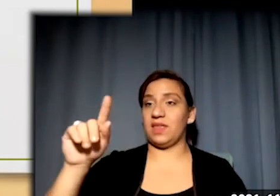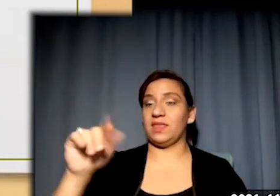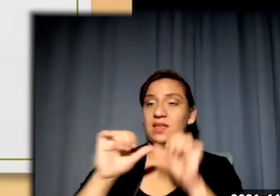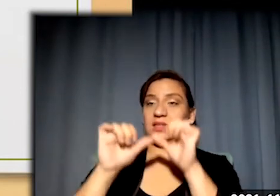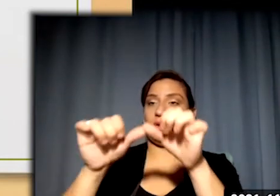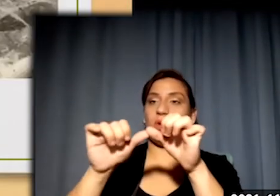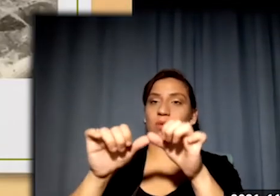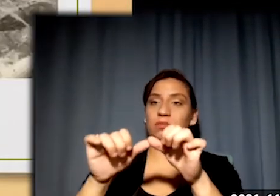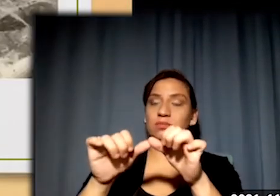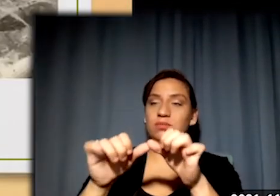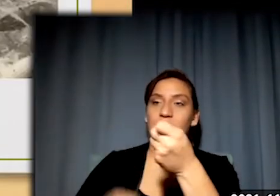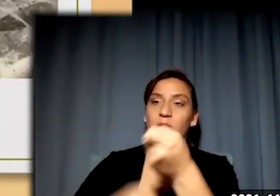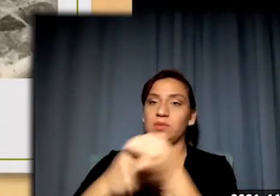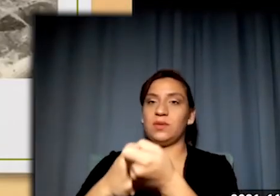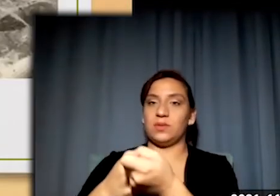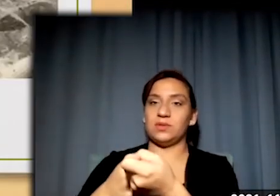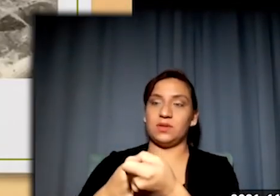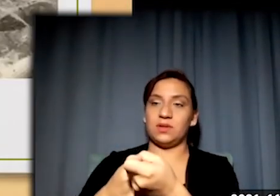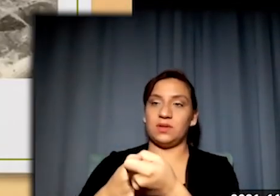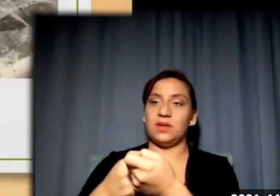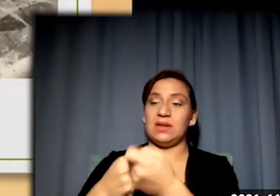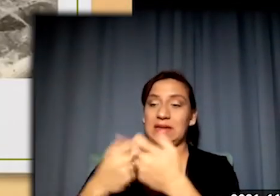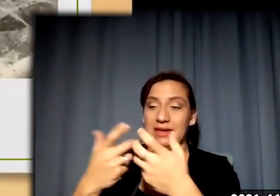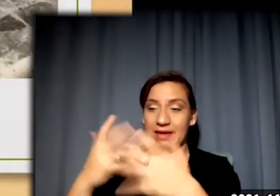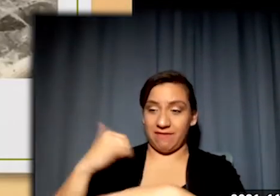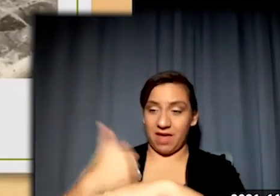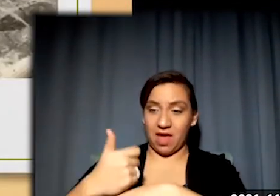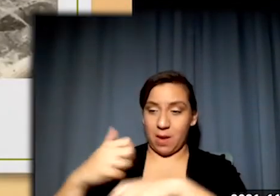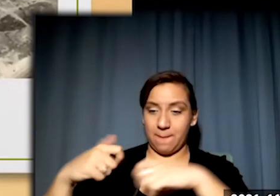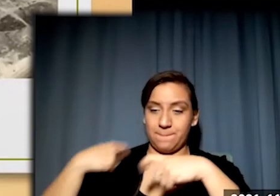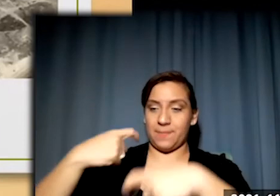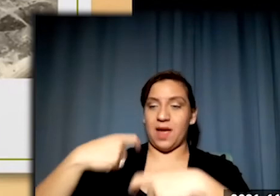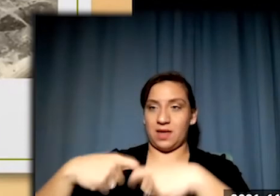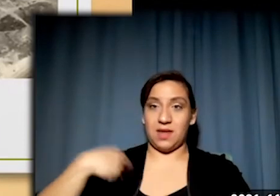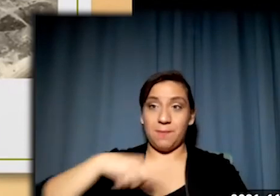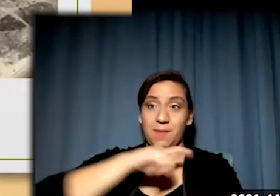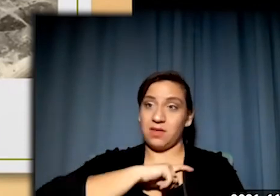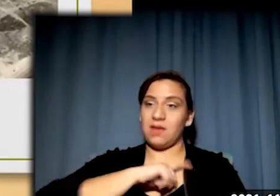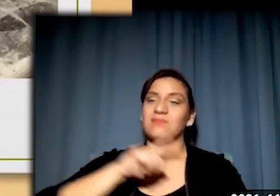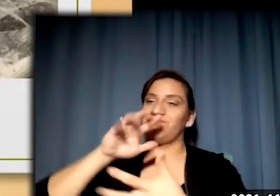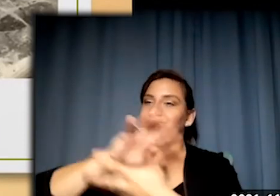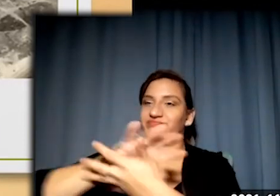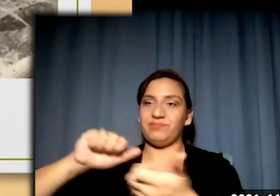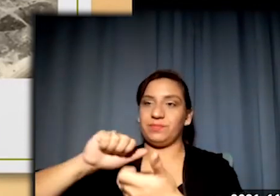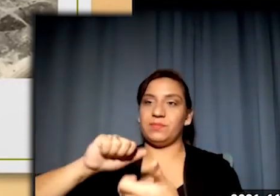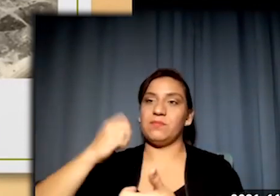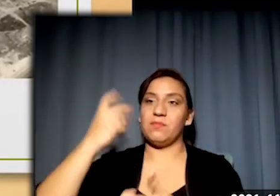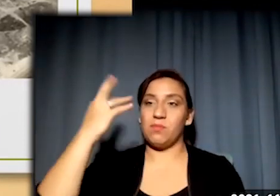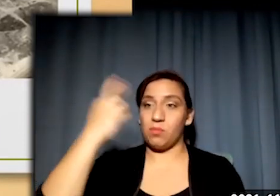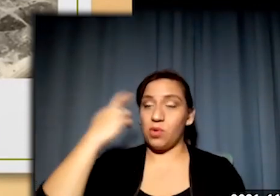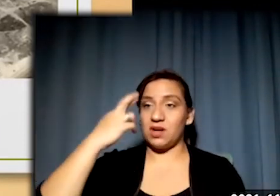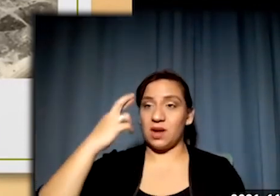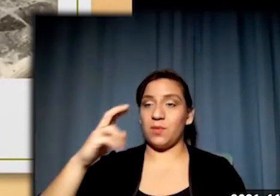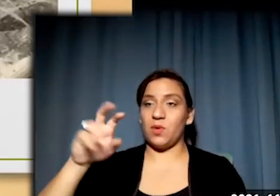lost due to the changes in land use, dynamic and destructive urban development that fragmented